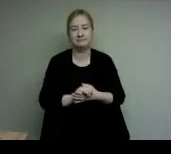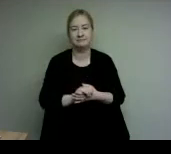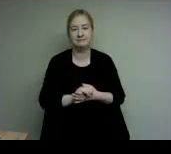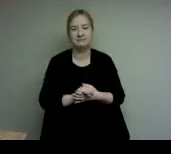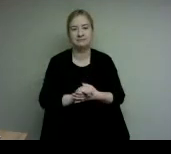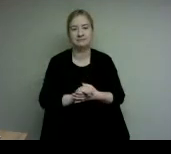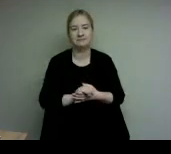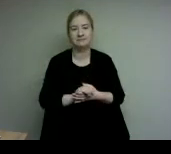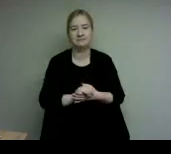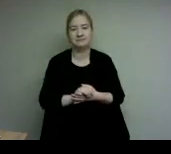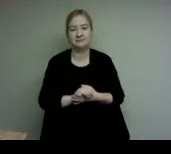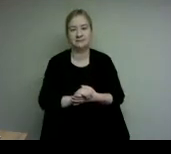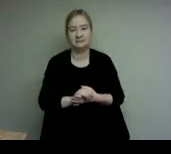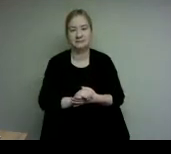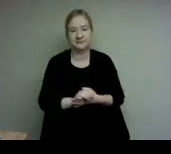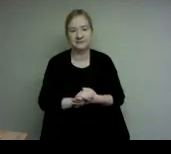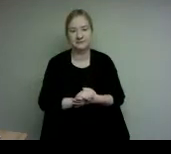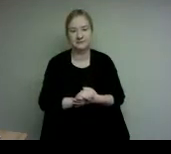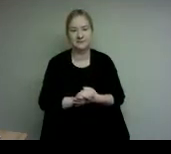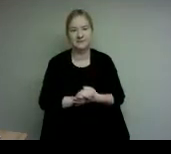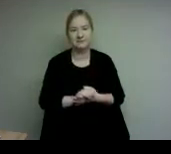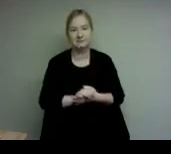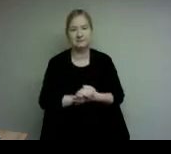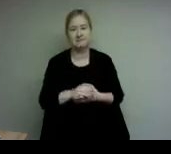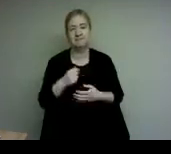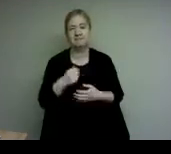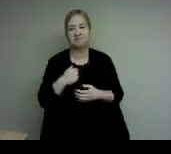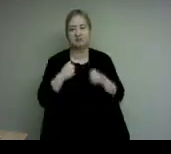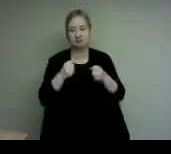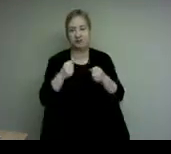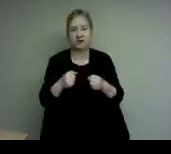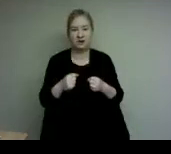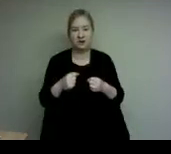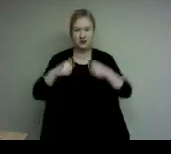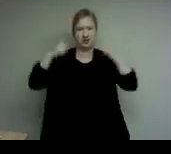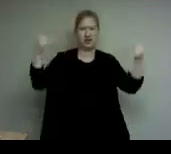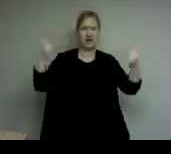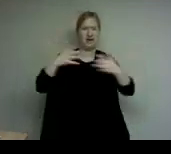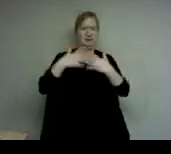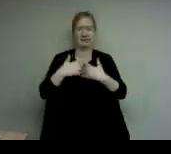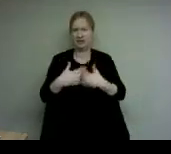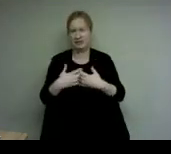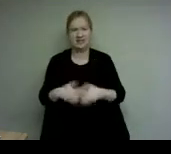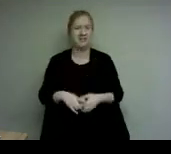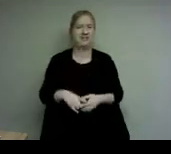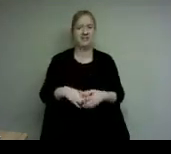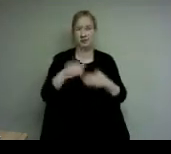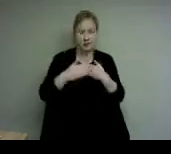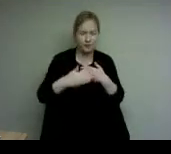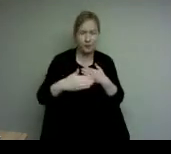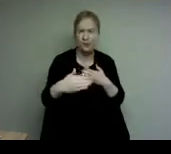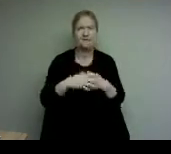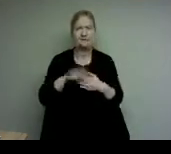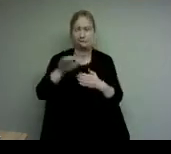They're not a driver rock truck. They're not a driver loader. A dozer, a grader. It's